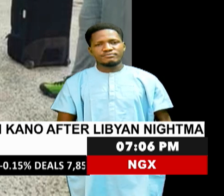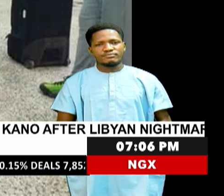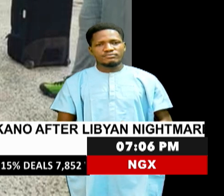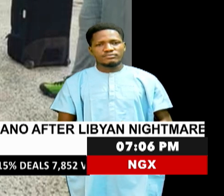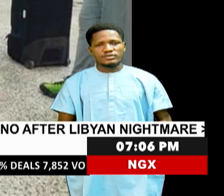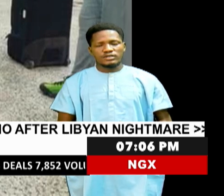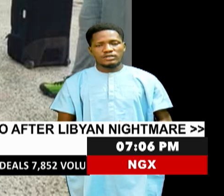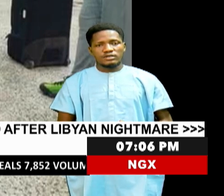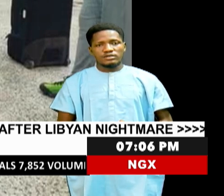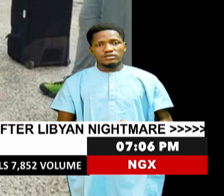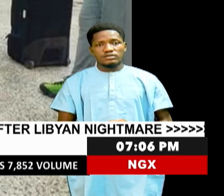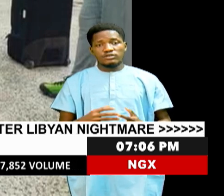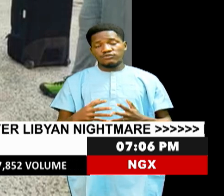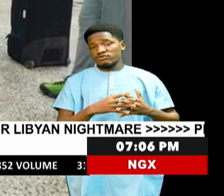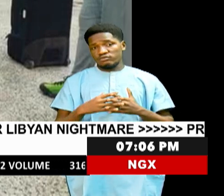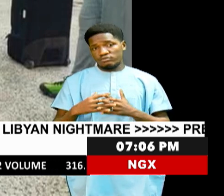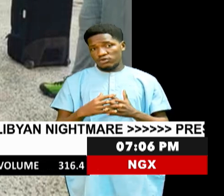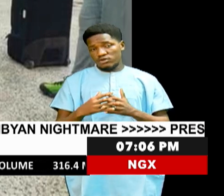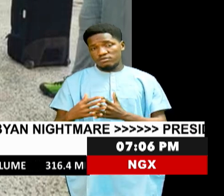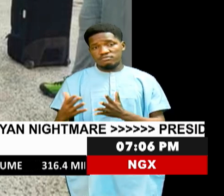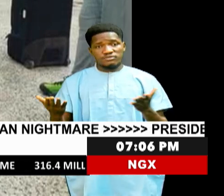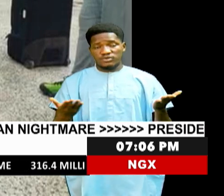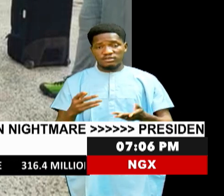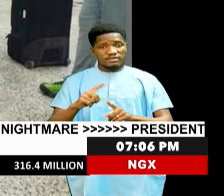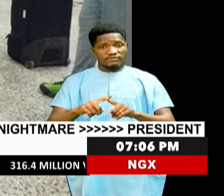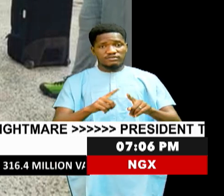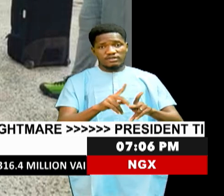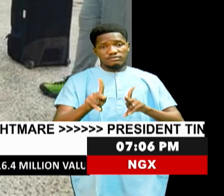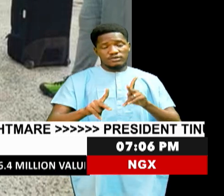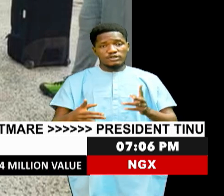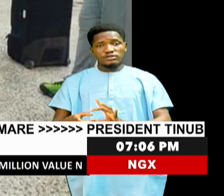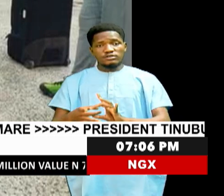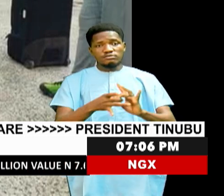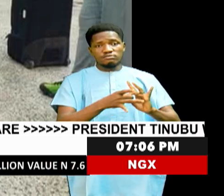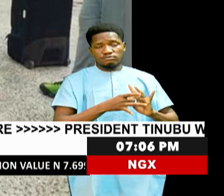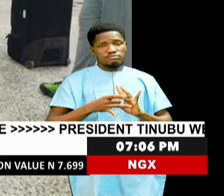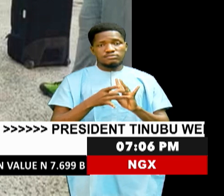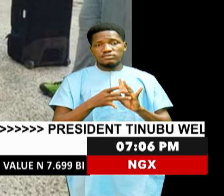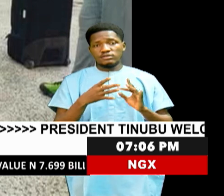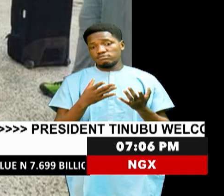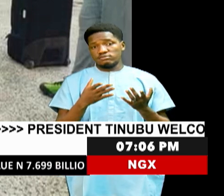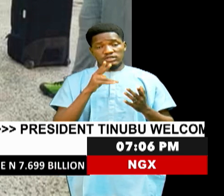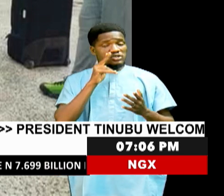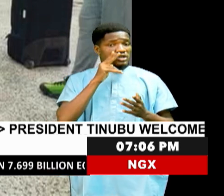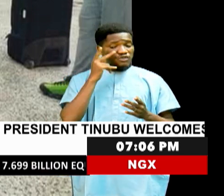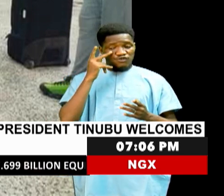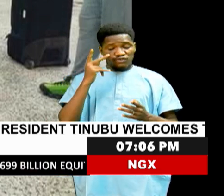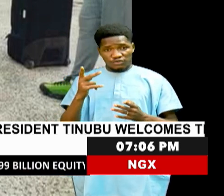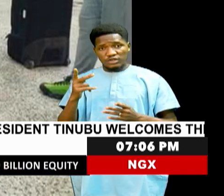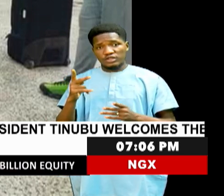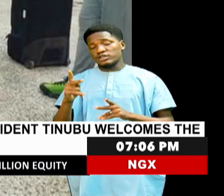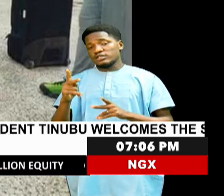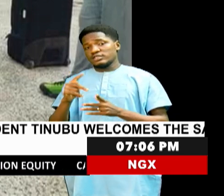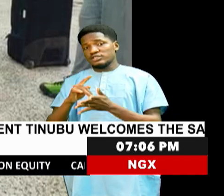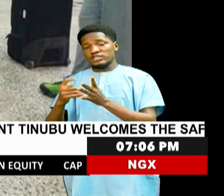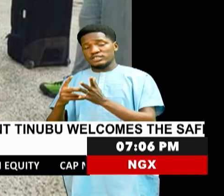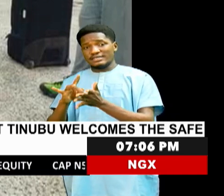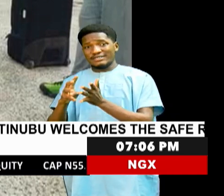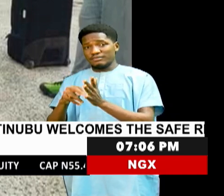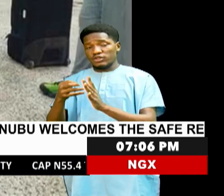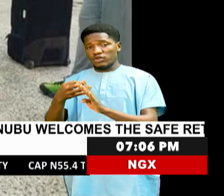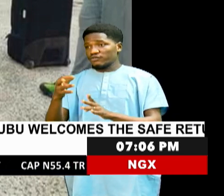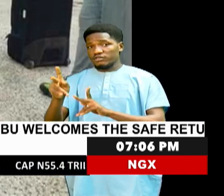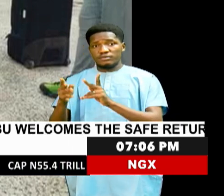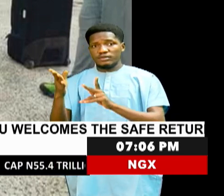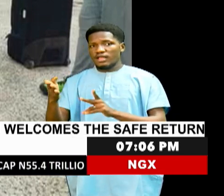bringing nations and people together and views the treatment of its citizens as unsportsmanlike and